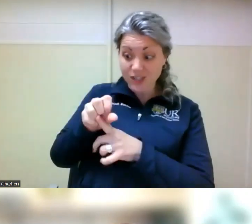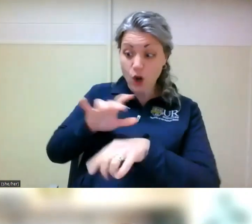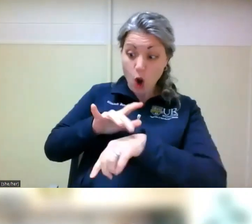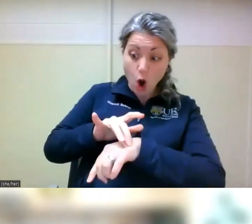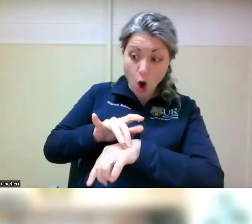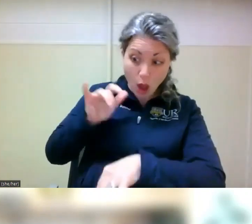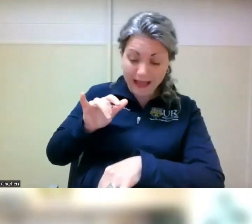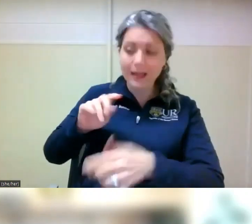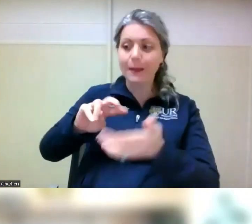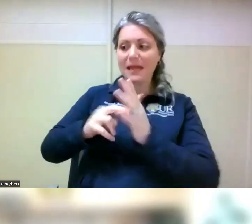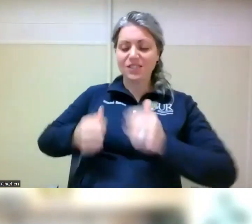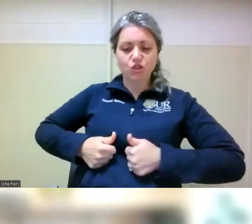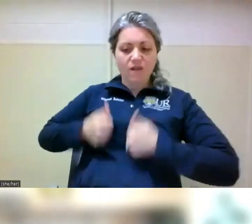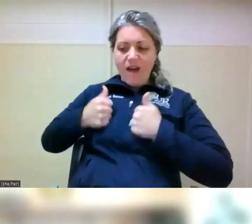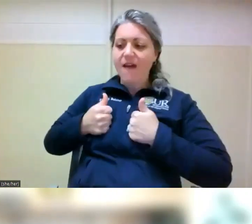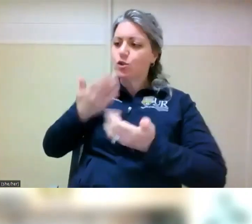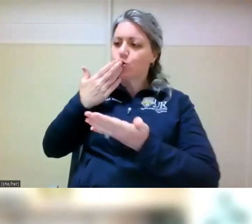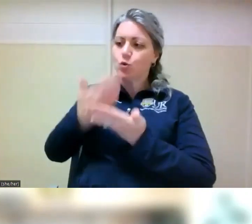very good.